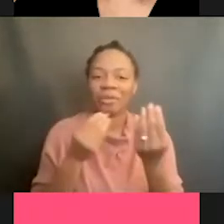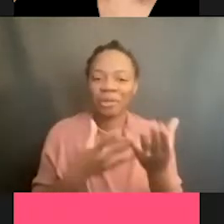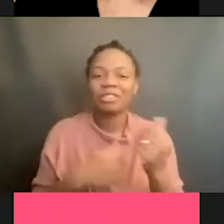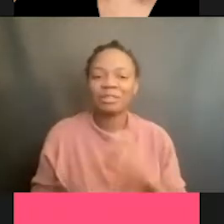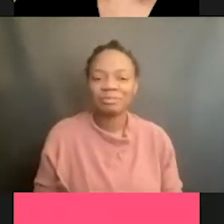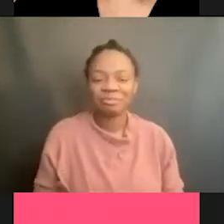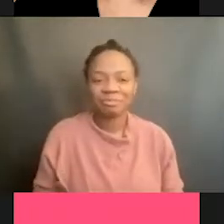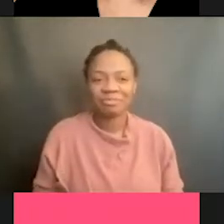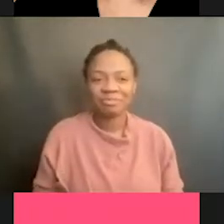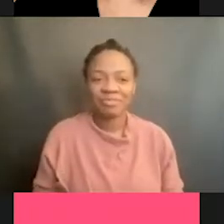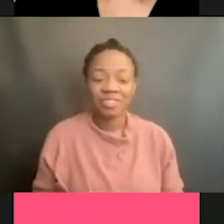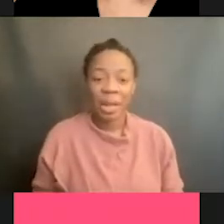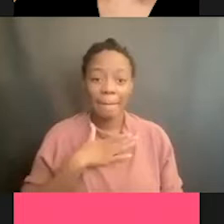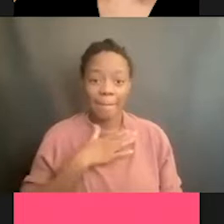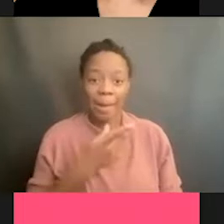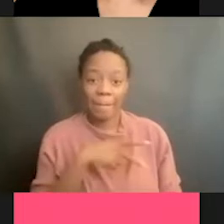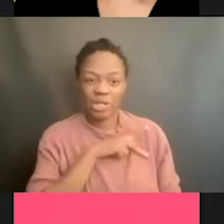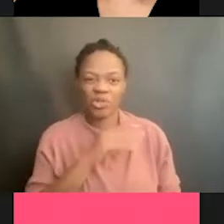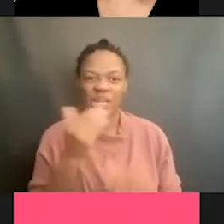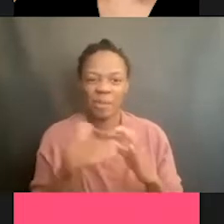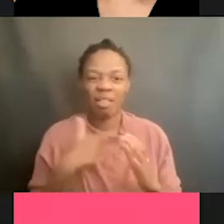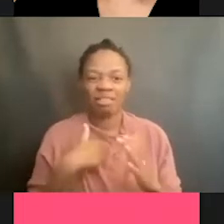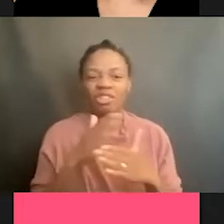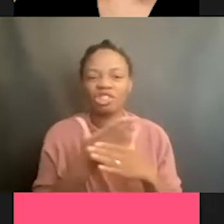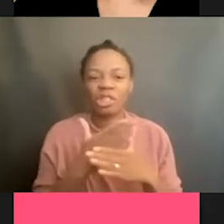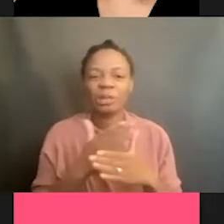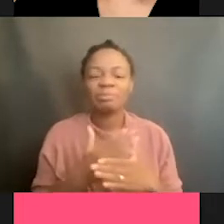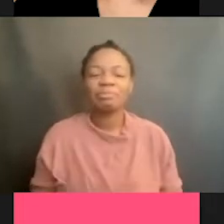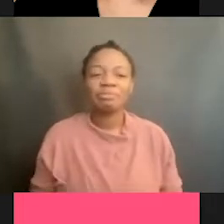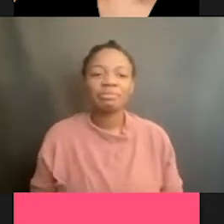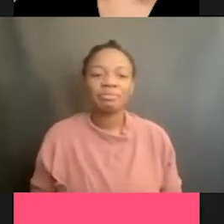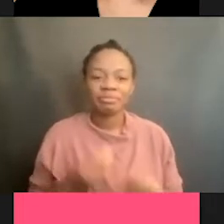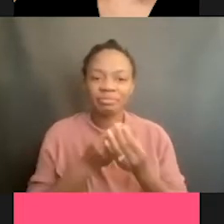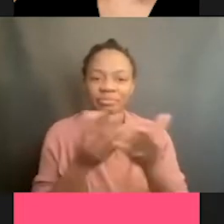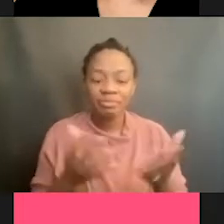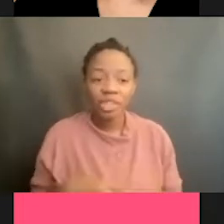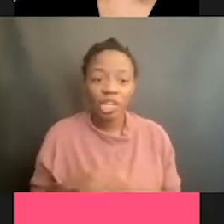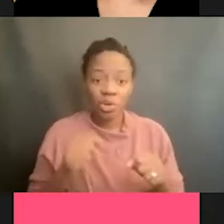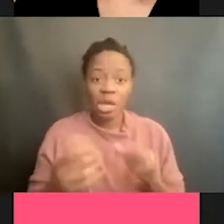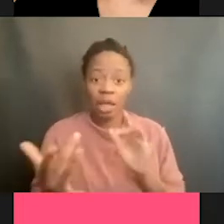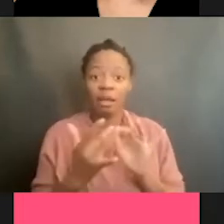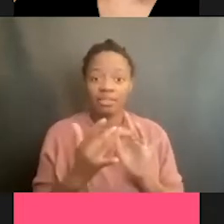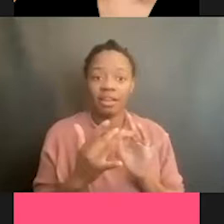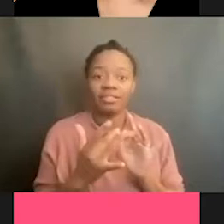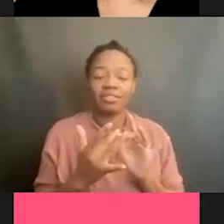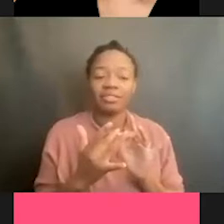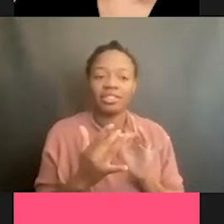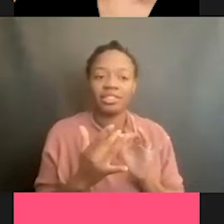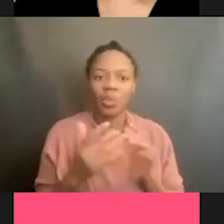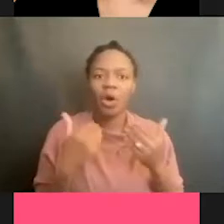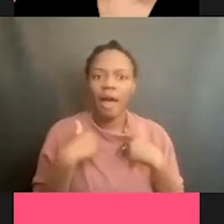and my personal email as well. You guys can contact us. We will be having